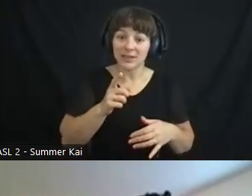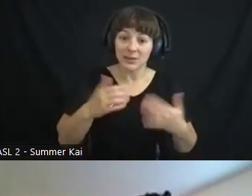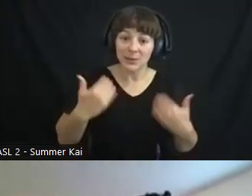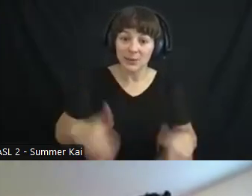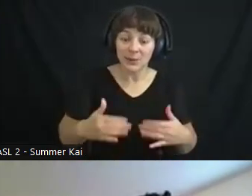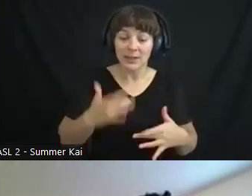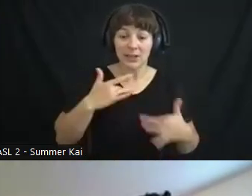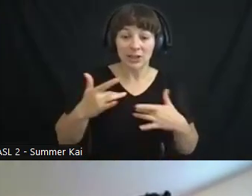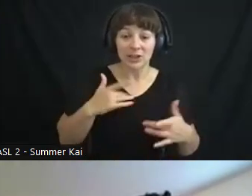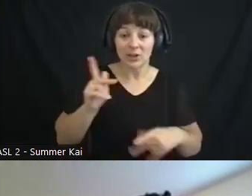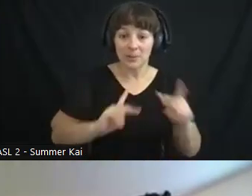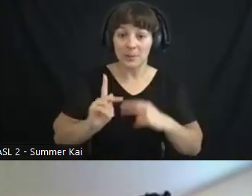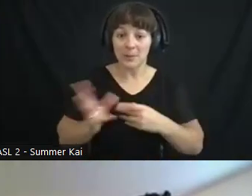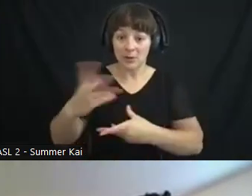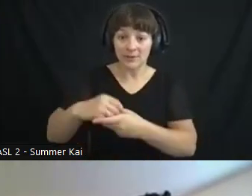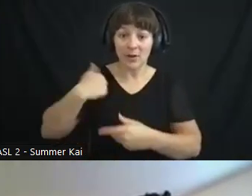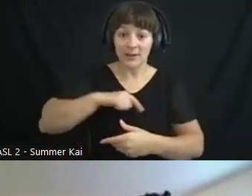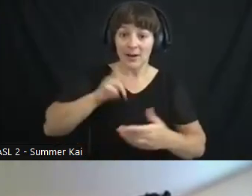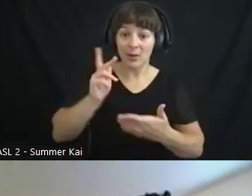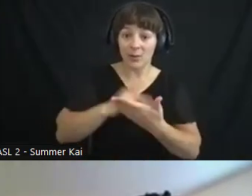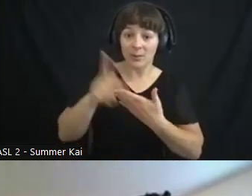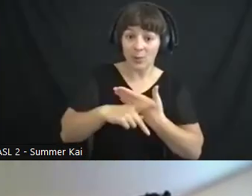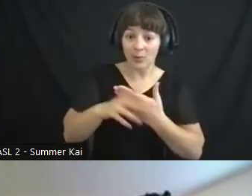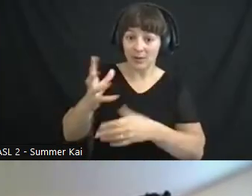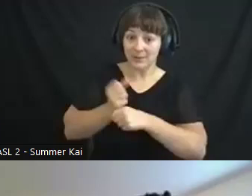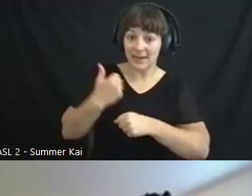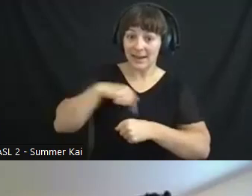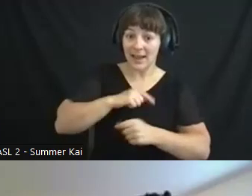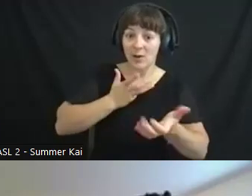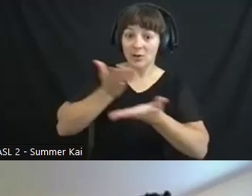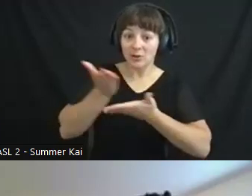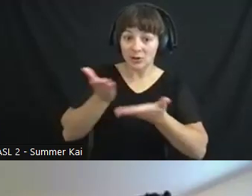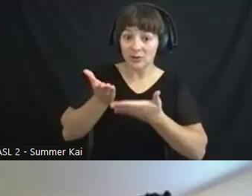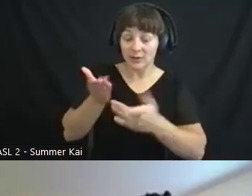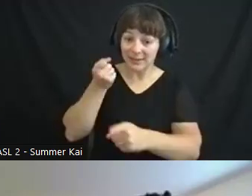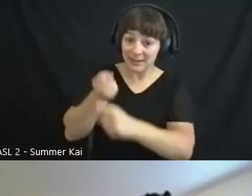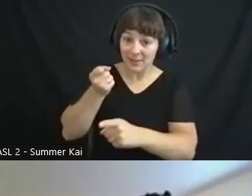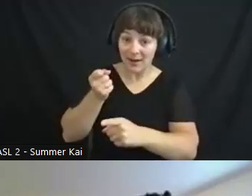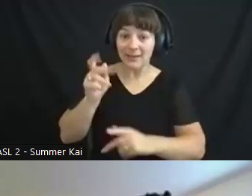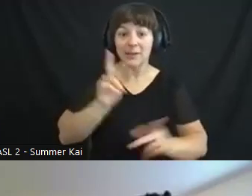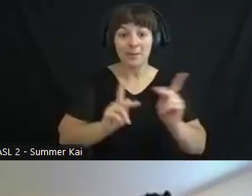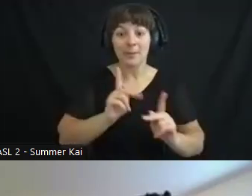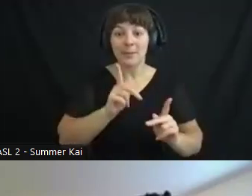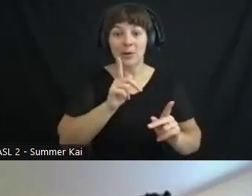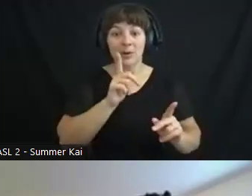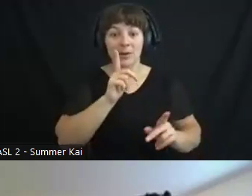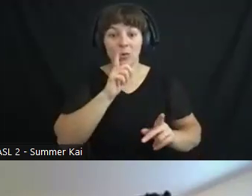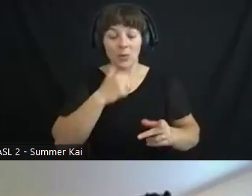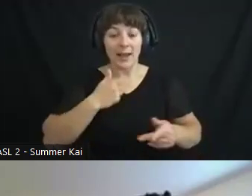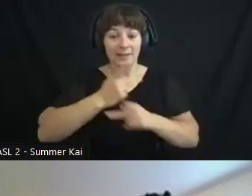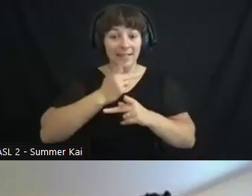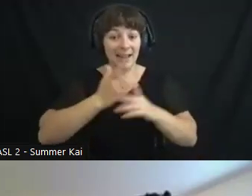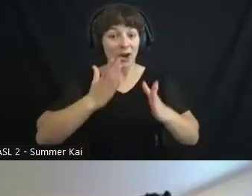on our programs receiving services. There are also people that are receiving services because they have